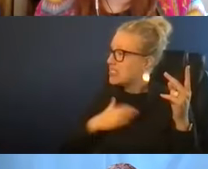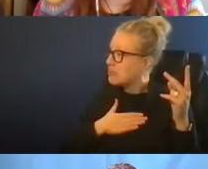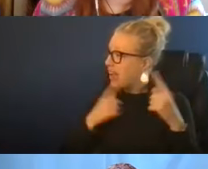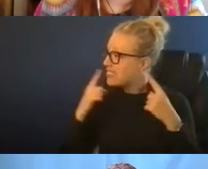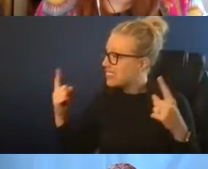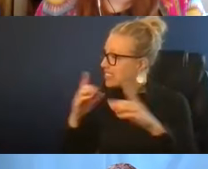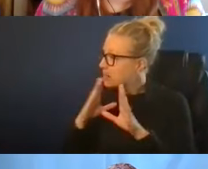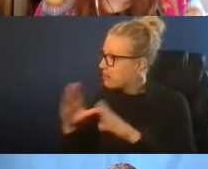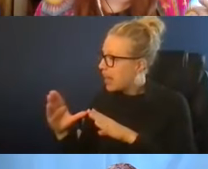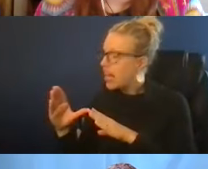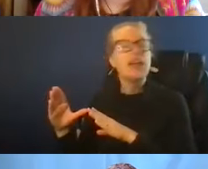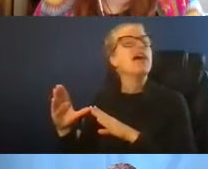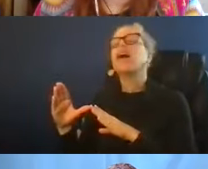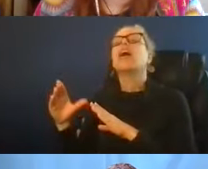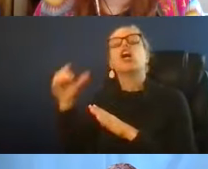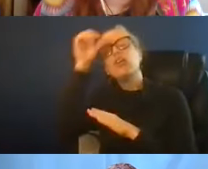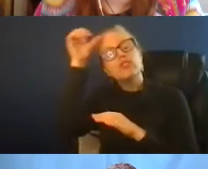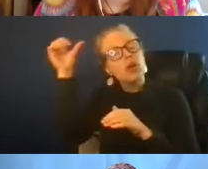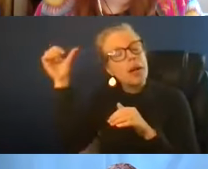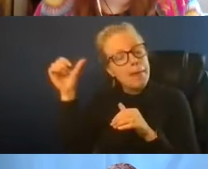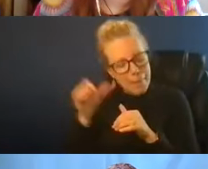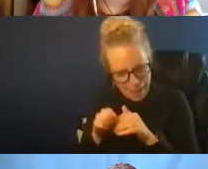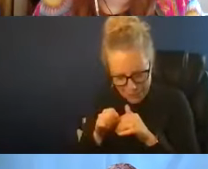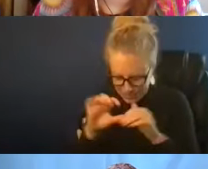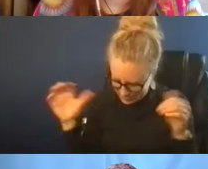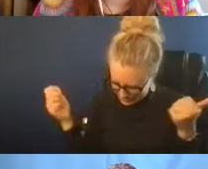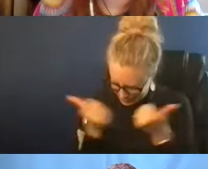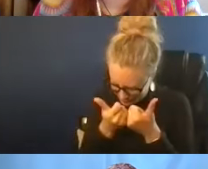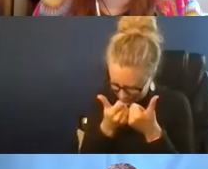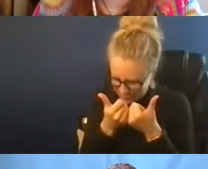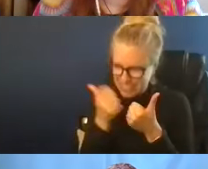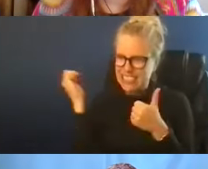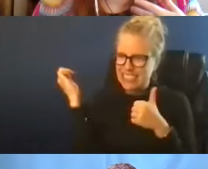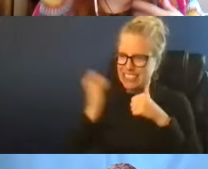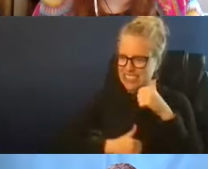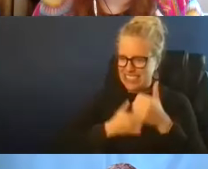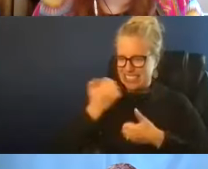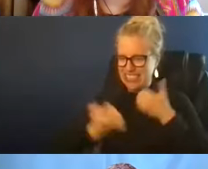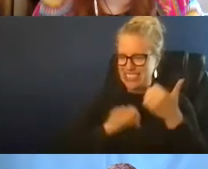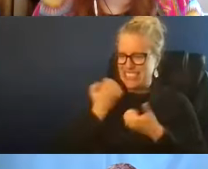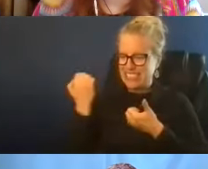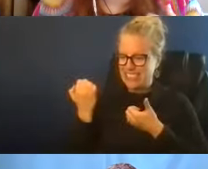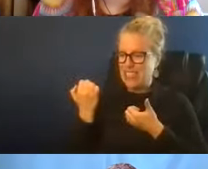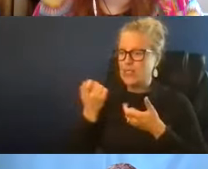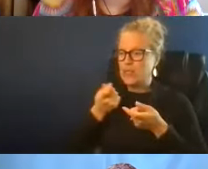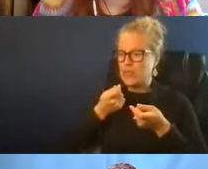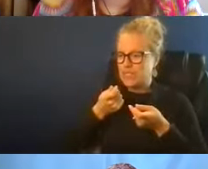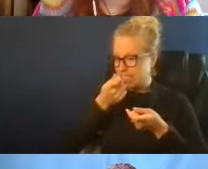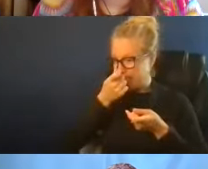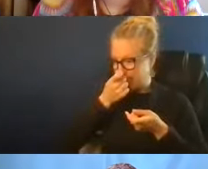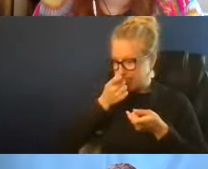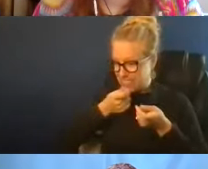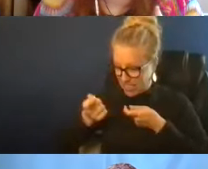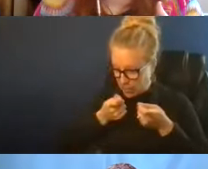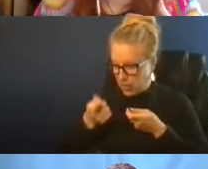have to remember, as hard as it is, as difficult as it is emotionally to deal with, we have to remember